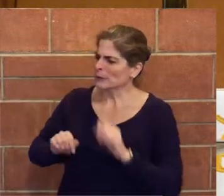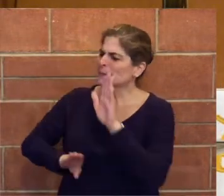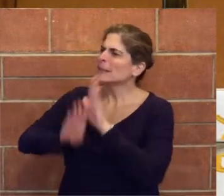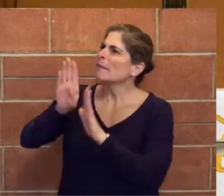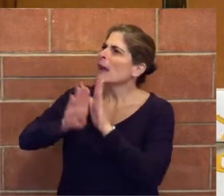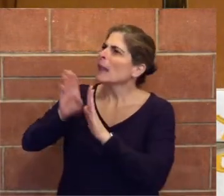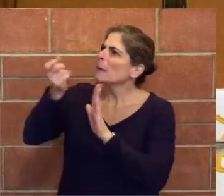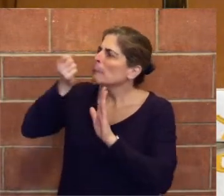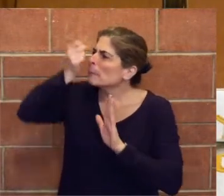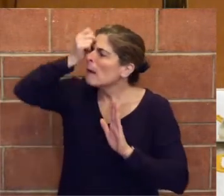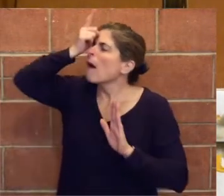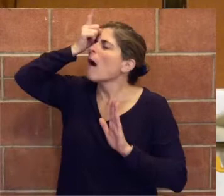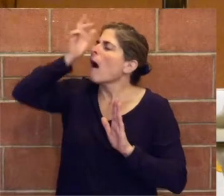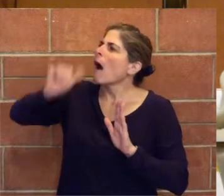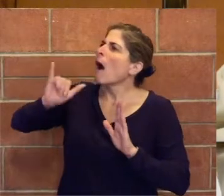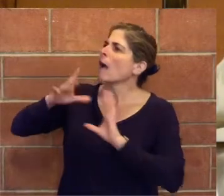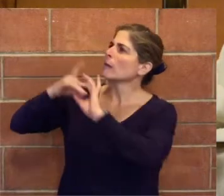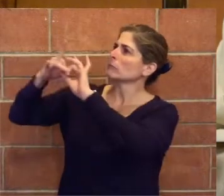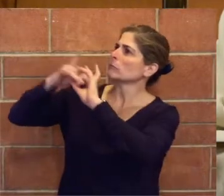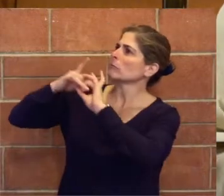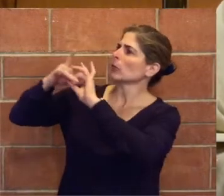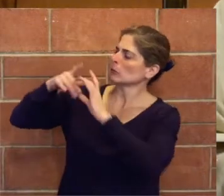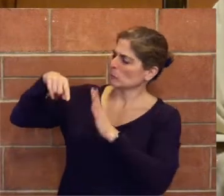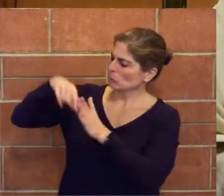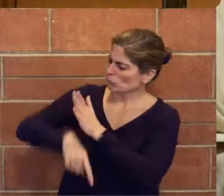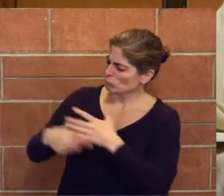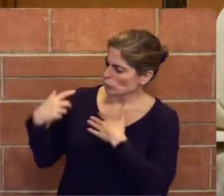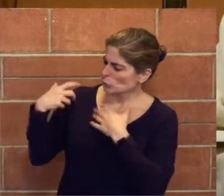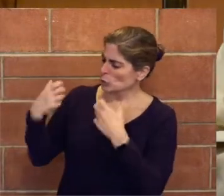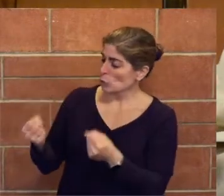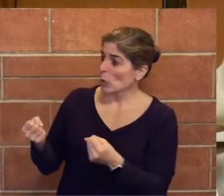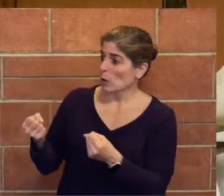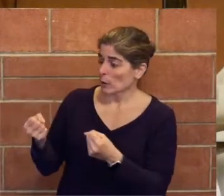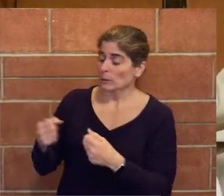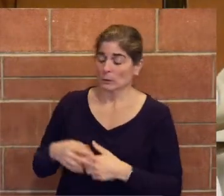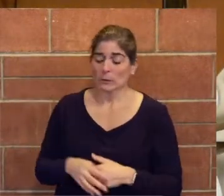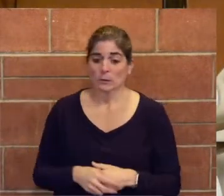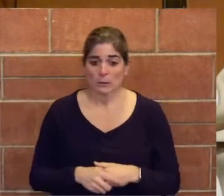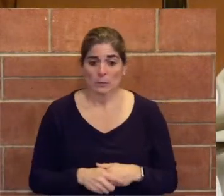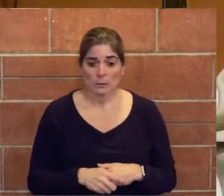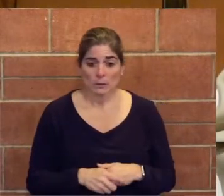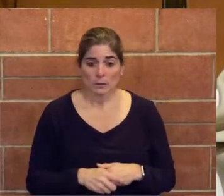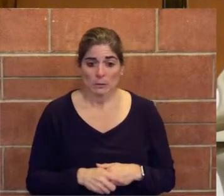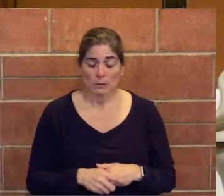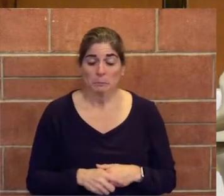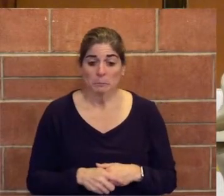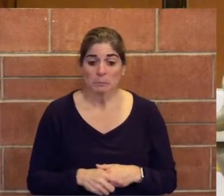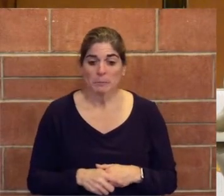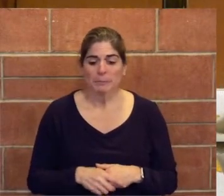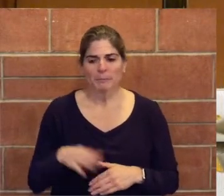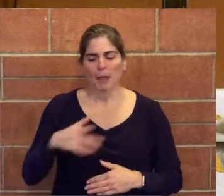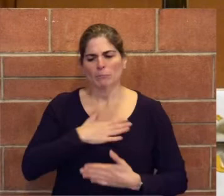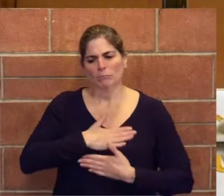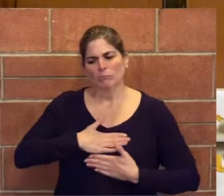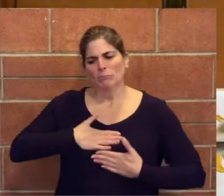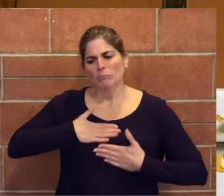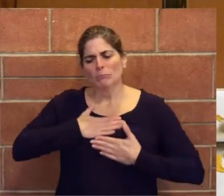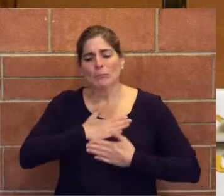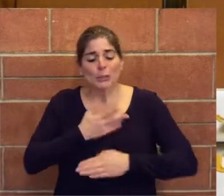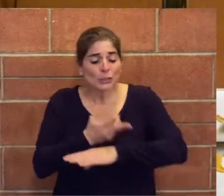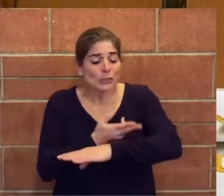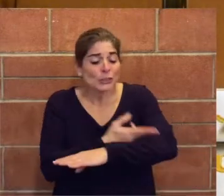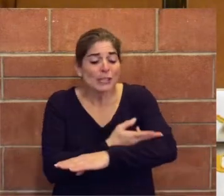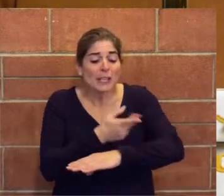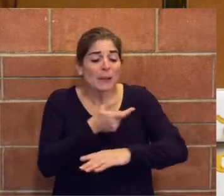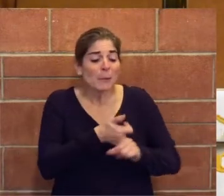to develop a deeper, more meaningful relationship with the Good Shepherd. I also appreciate